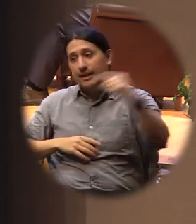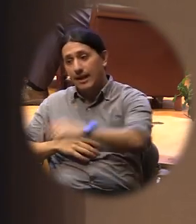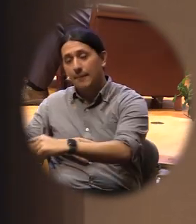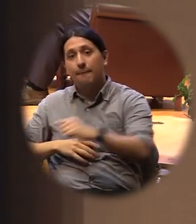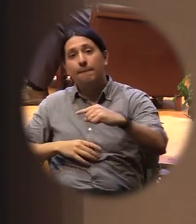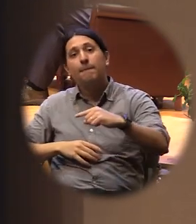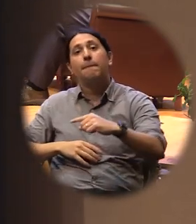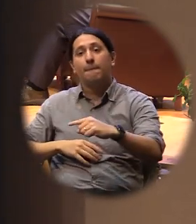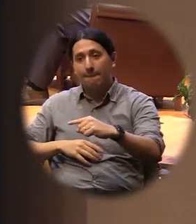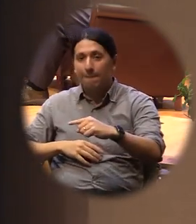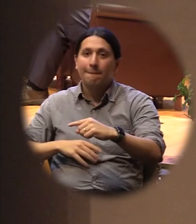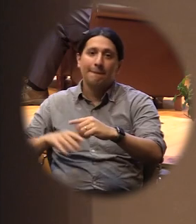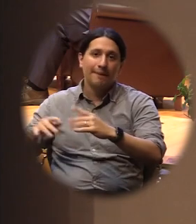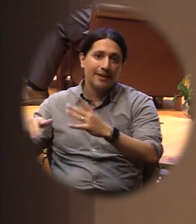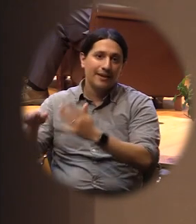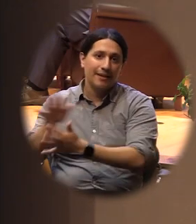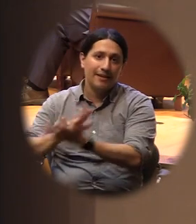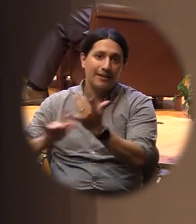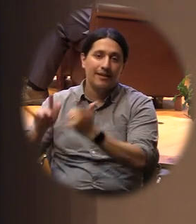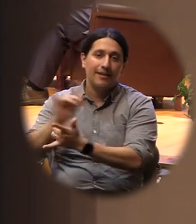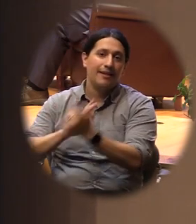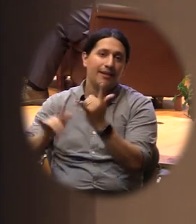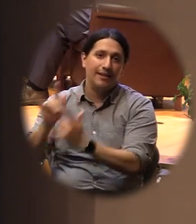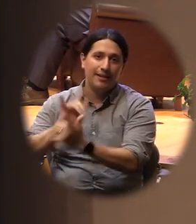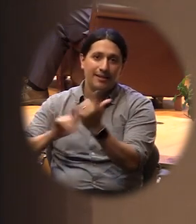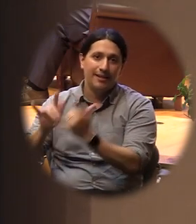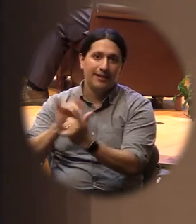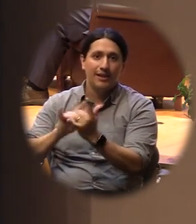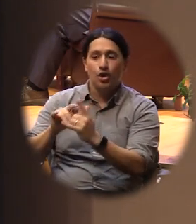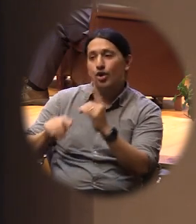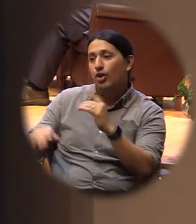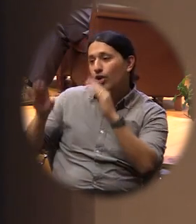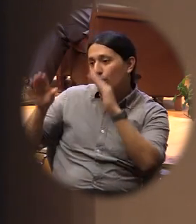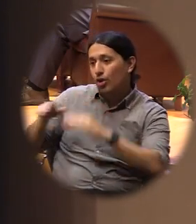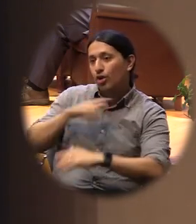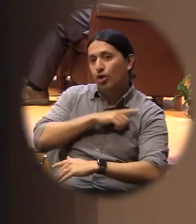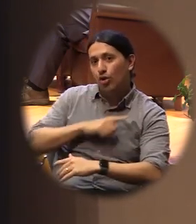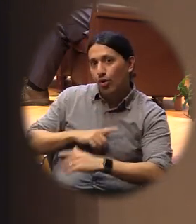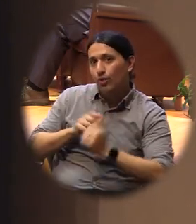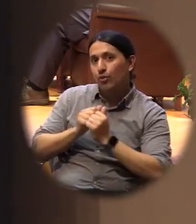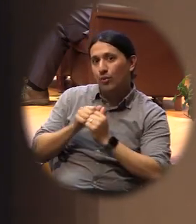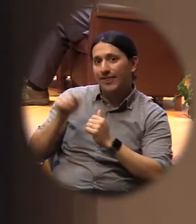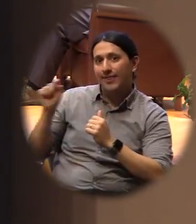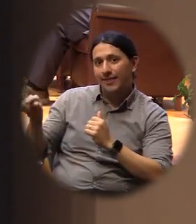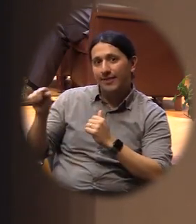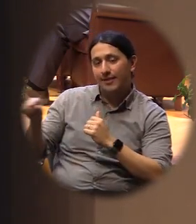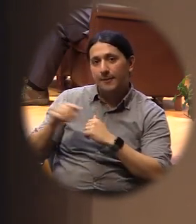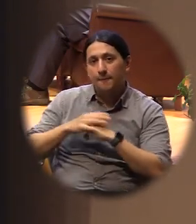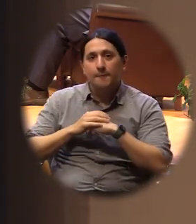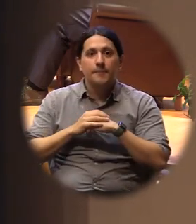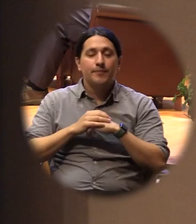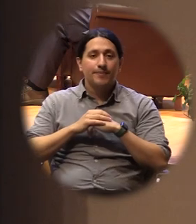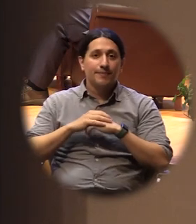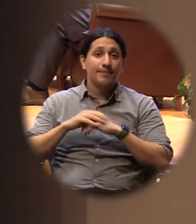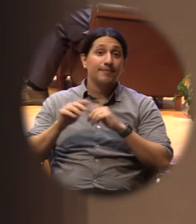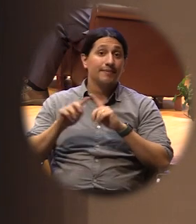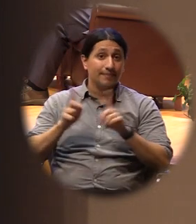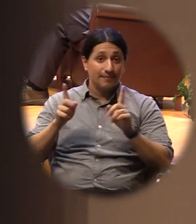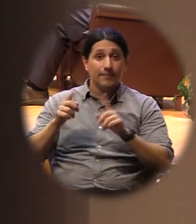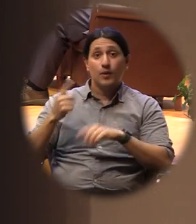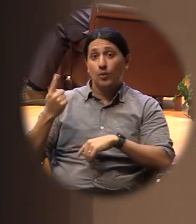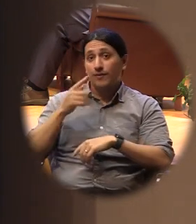And then a feminist scientist named Patty Guadi started studying them in context. And what she found was that the